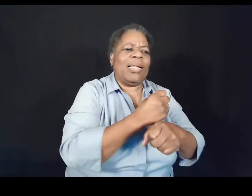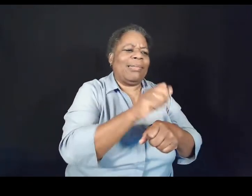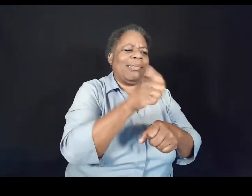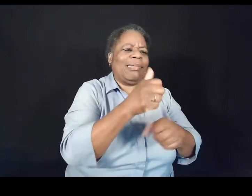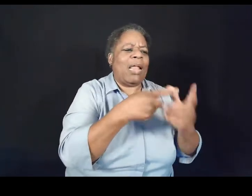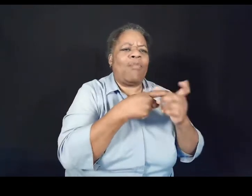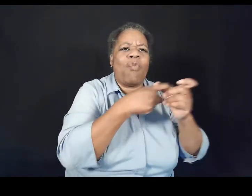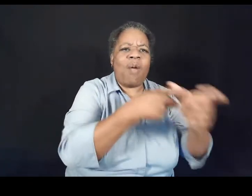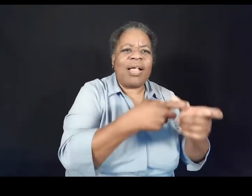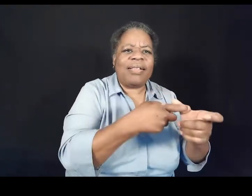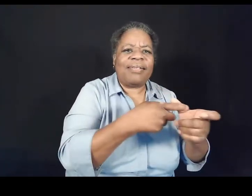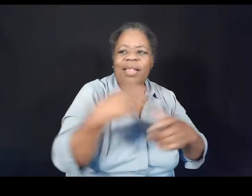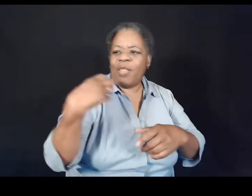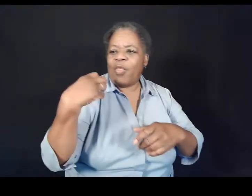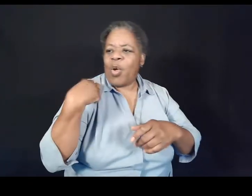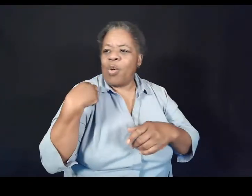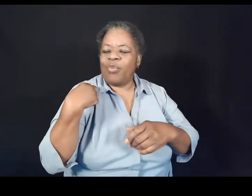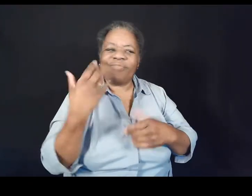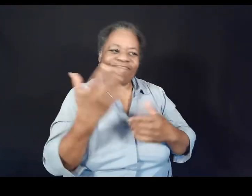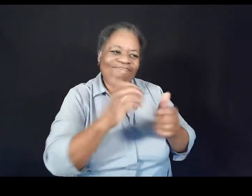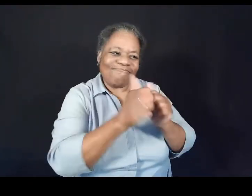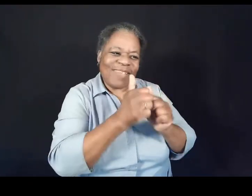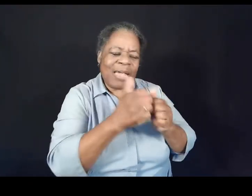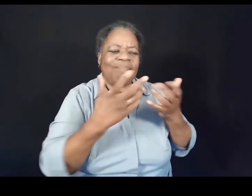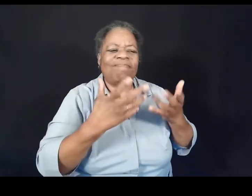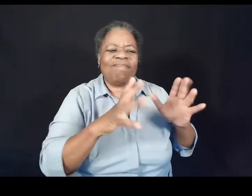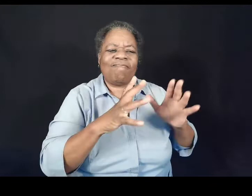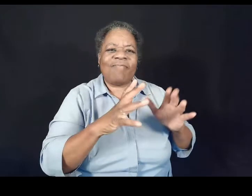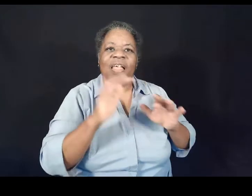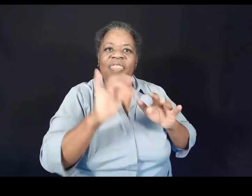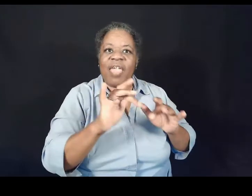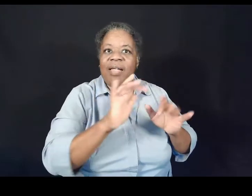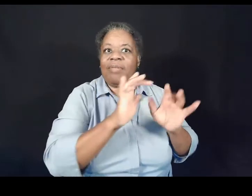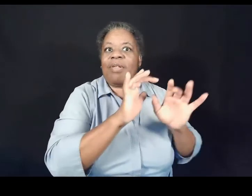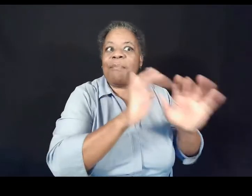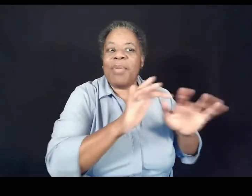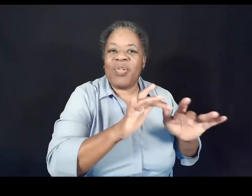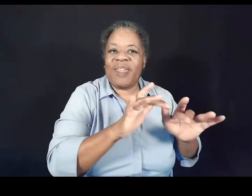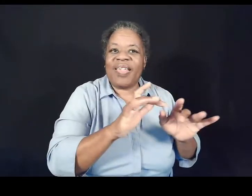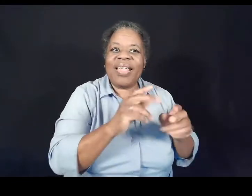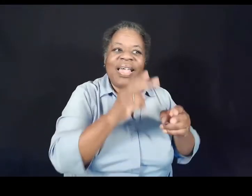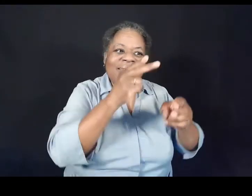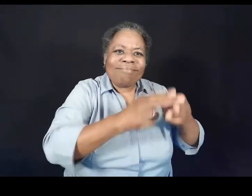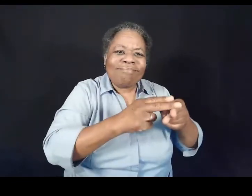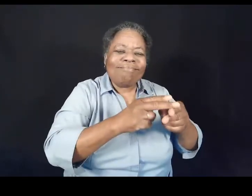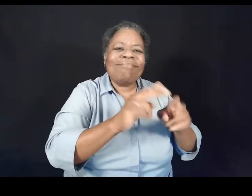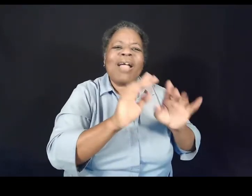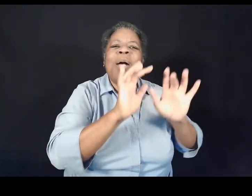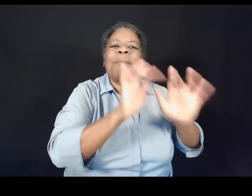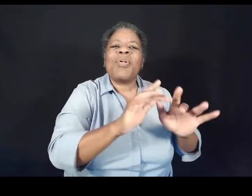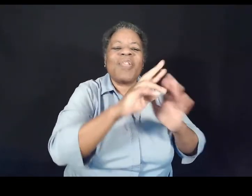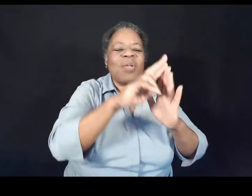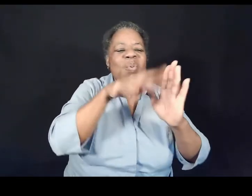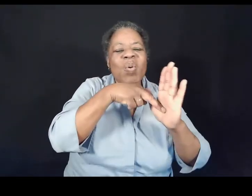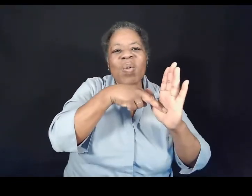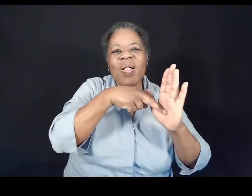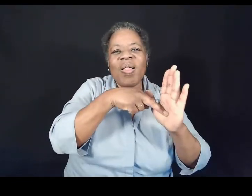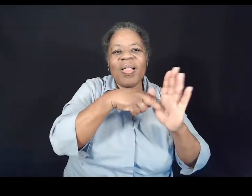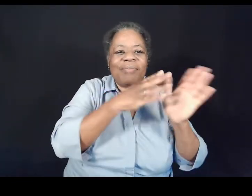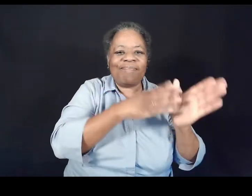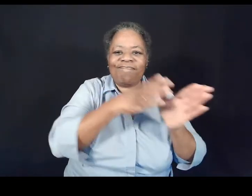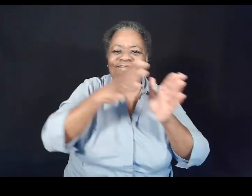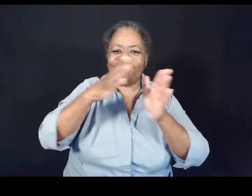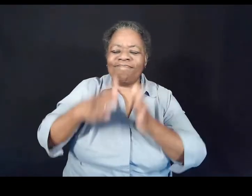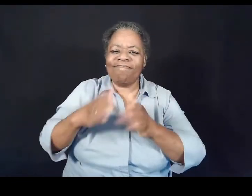game. That's mercy. In fact, that's what they call it, the mercy rule. When you forget to do your